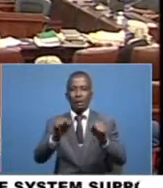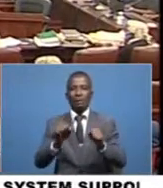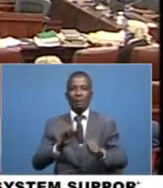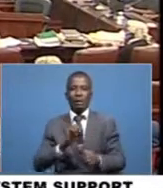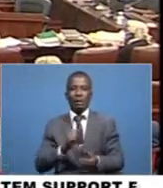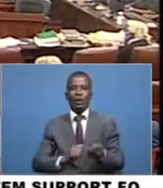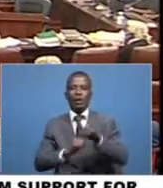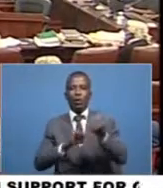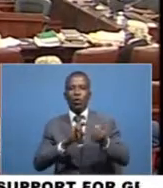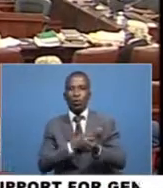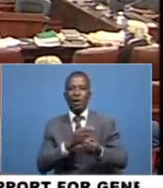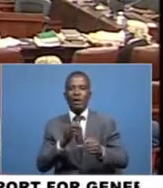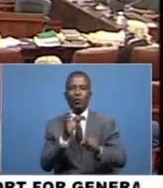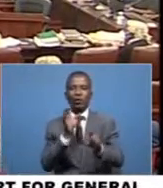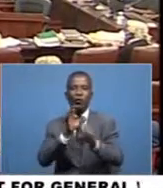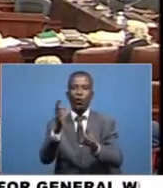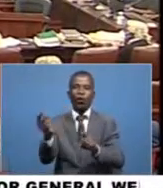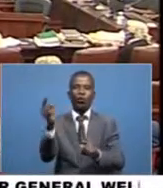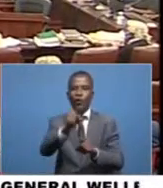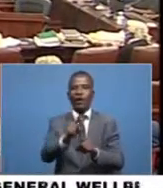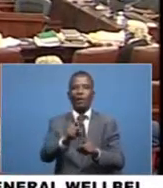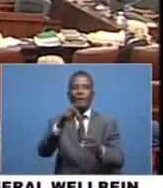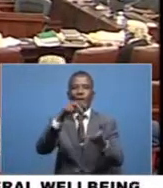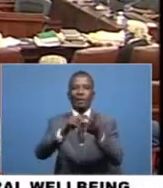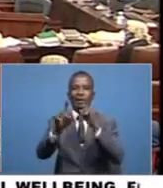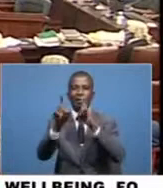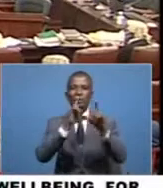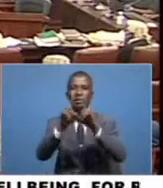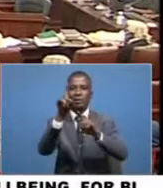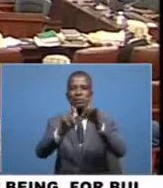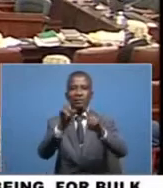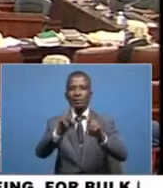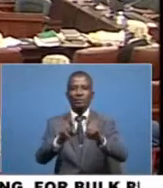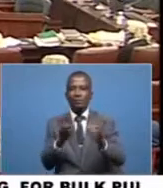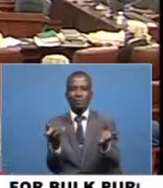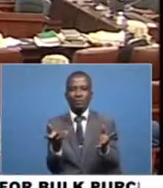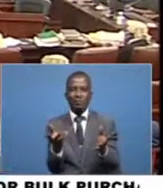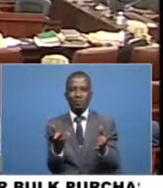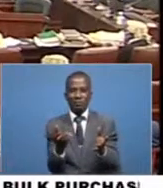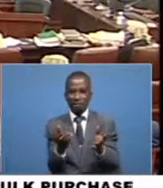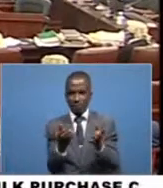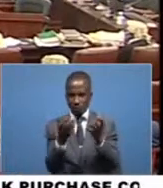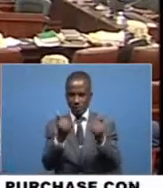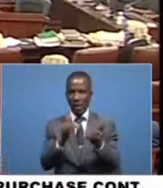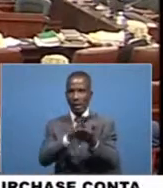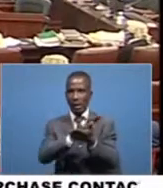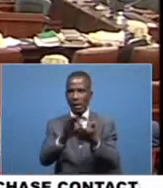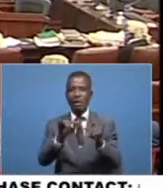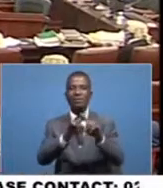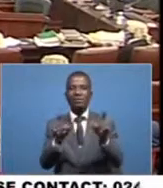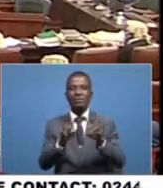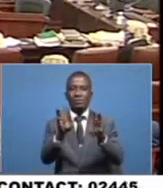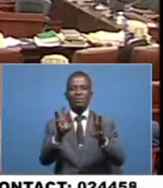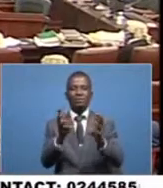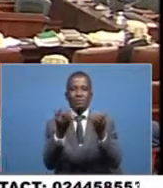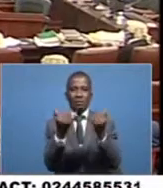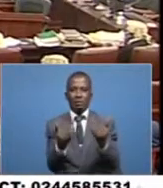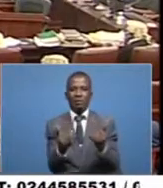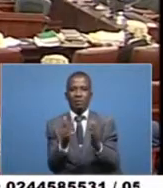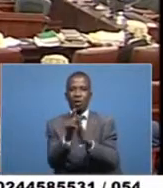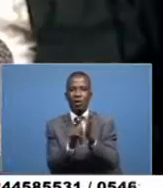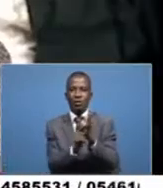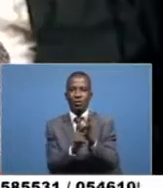first respondent to mount the witness box to be cross-examined. The Smile Abiyabe case is clearly distinguishable on the facts and the